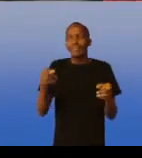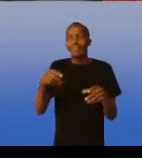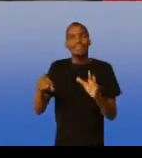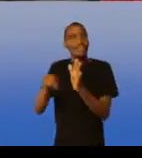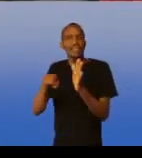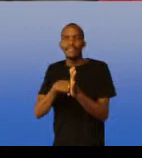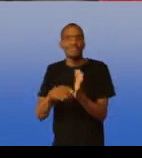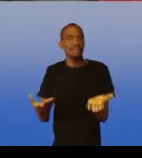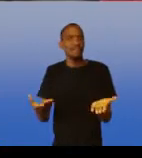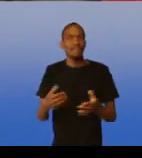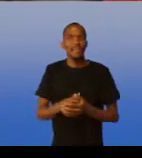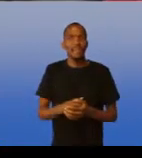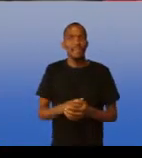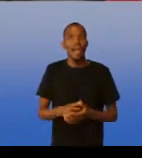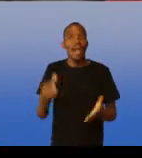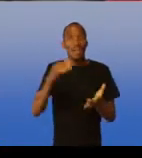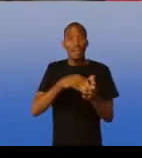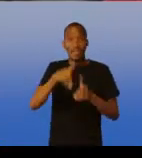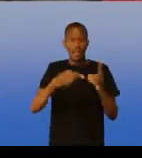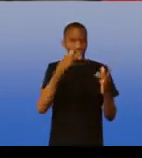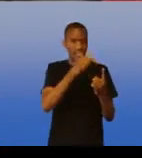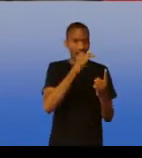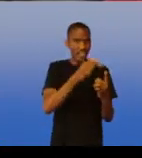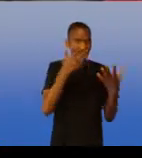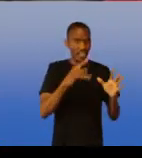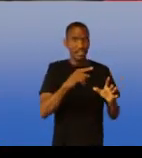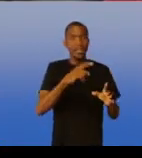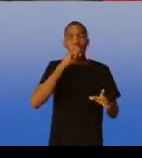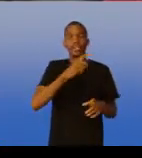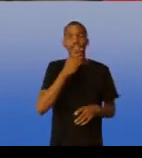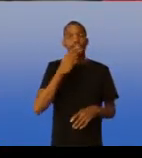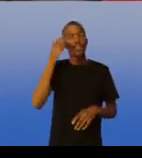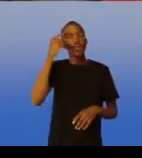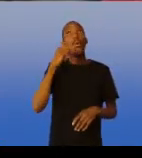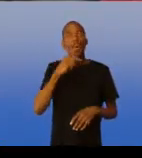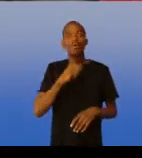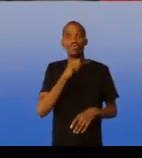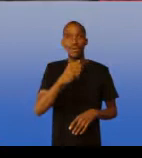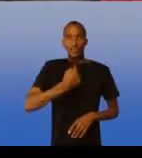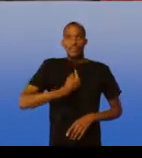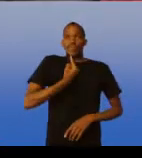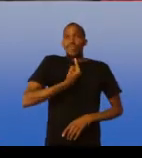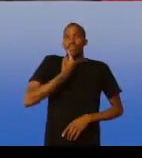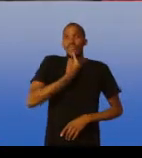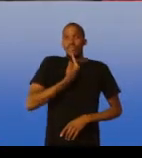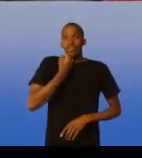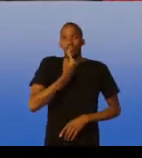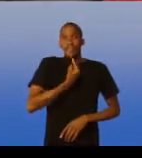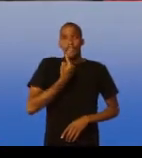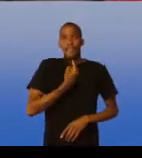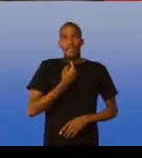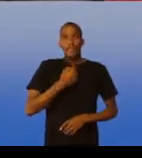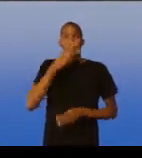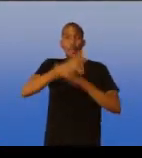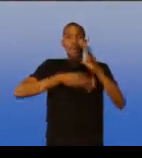to encourage somebody to test is that they first need to realize that they are not alone. All across the world, there are 37